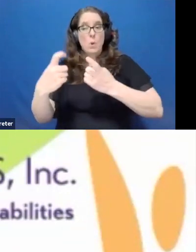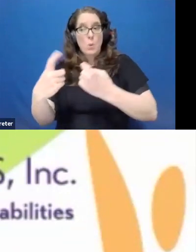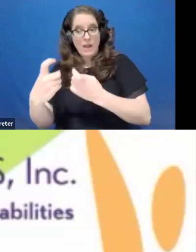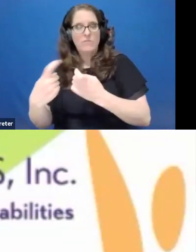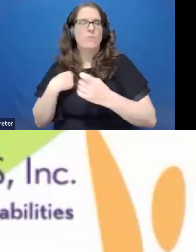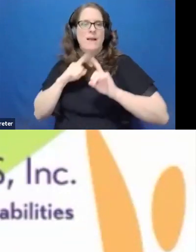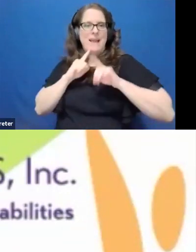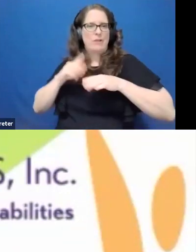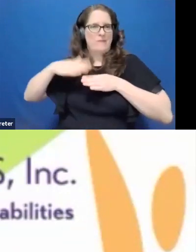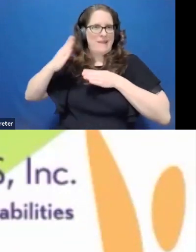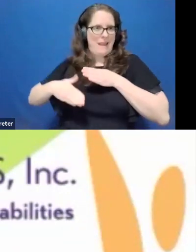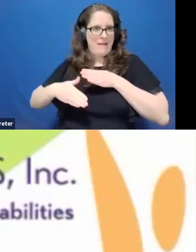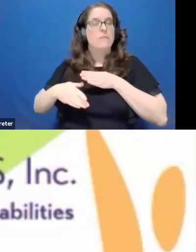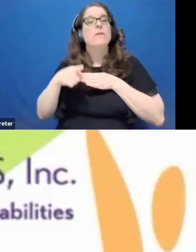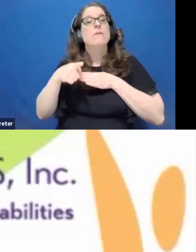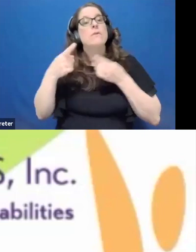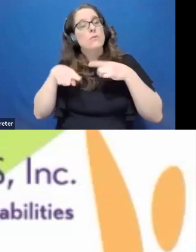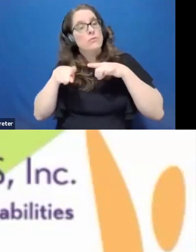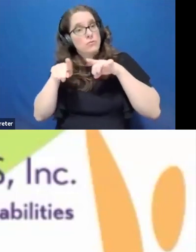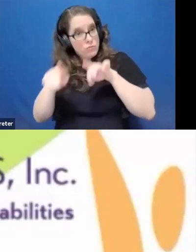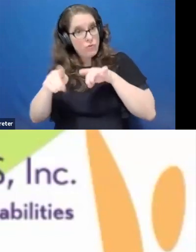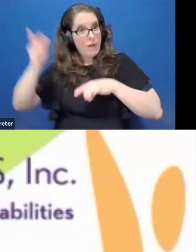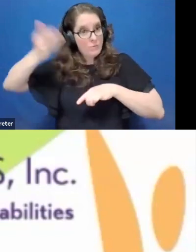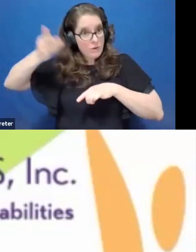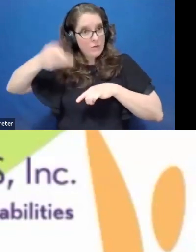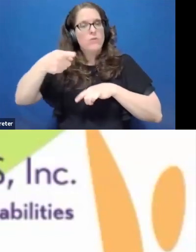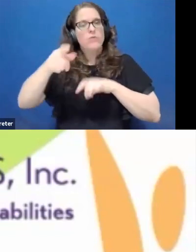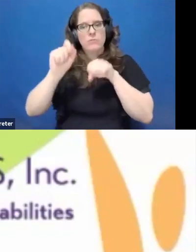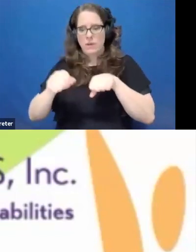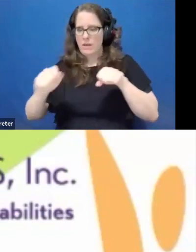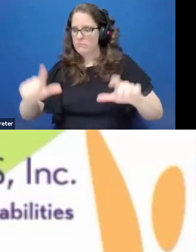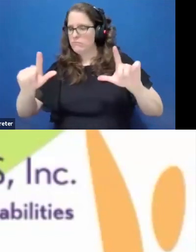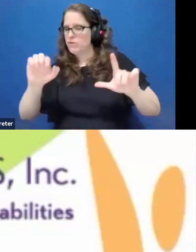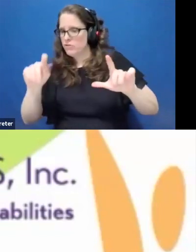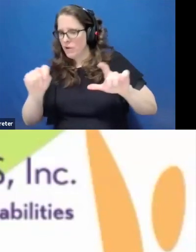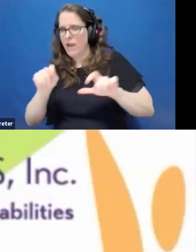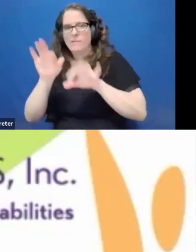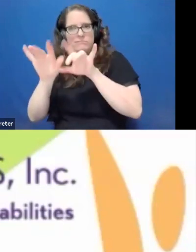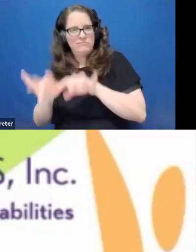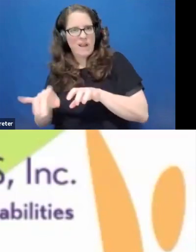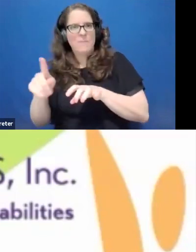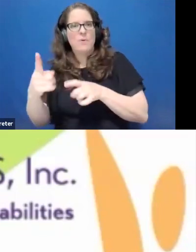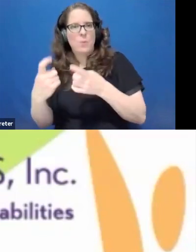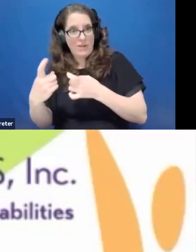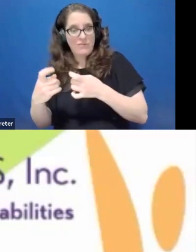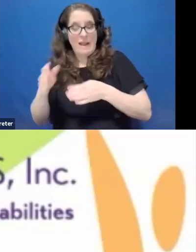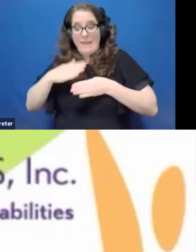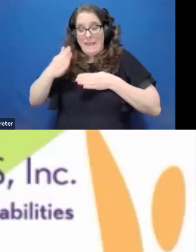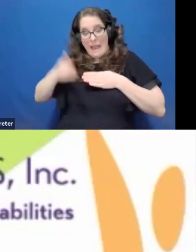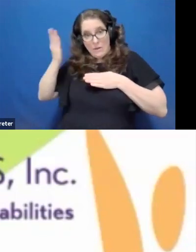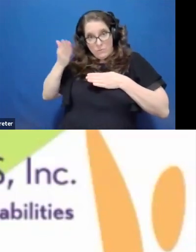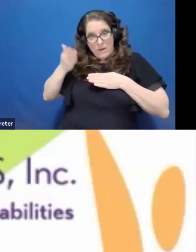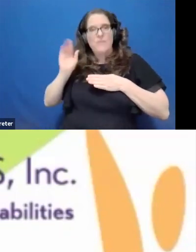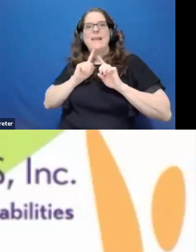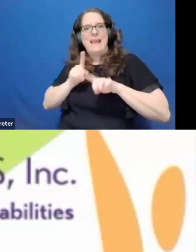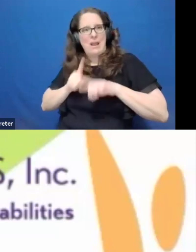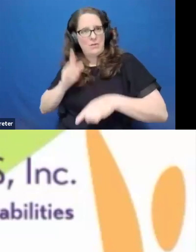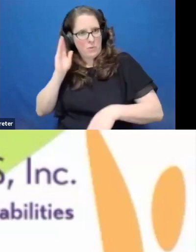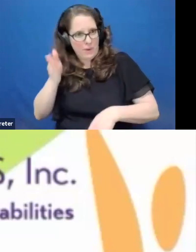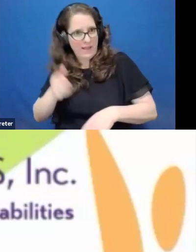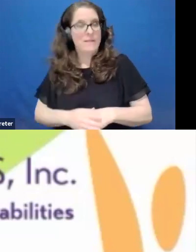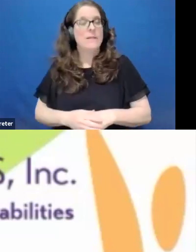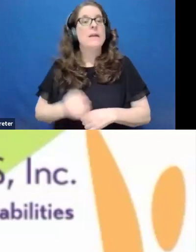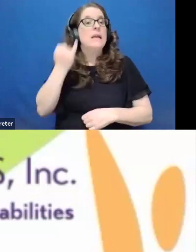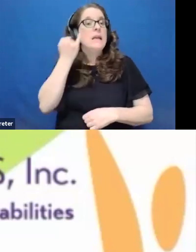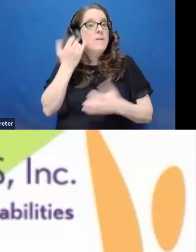submit any of your questions in the chat box below. Click Show Captions to see the captions for the webinar. You must